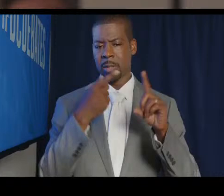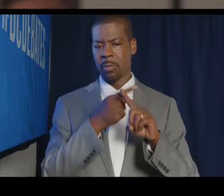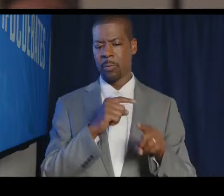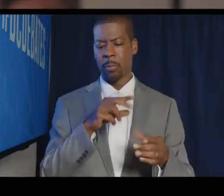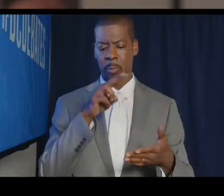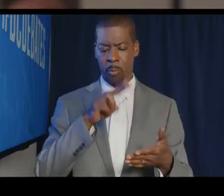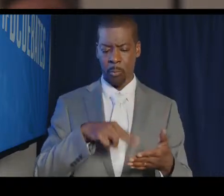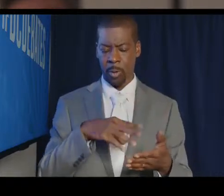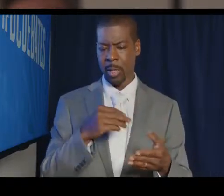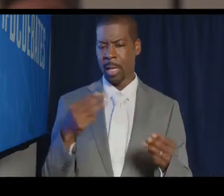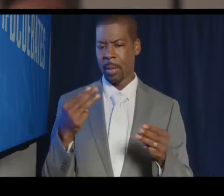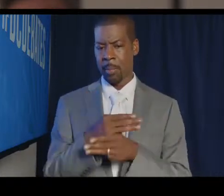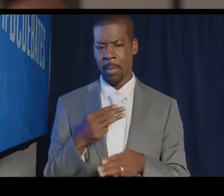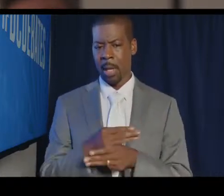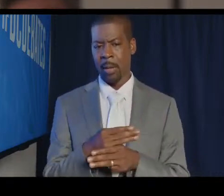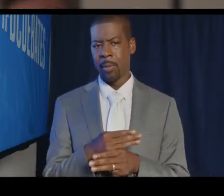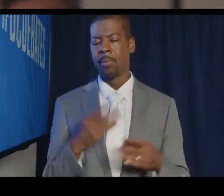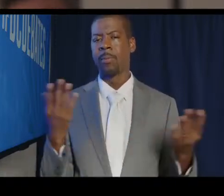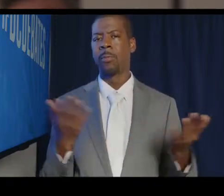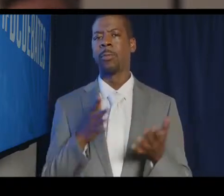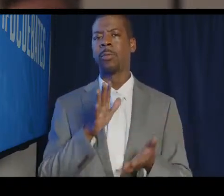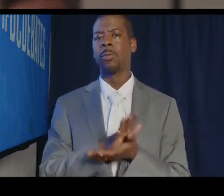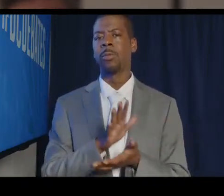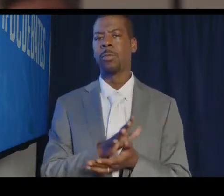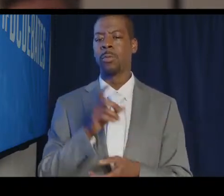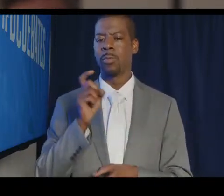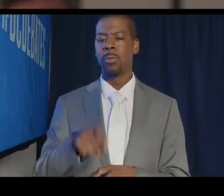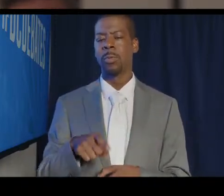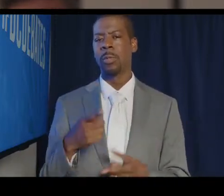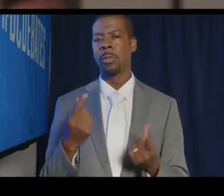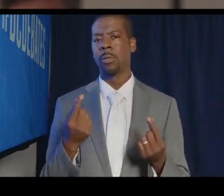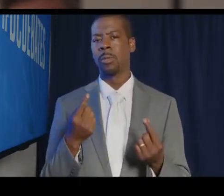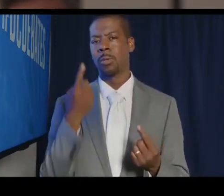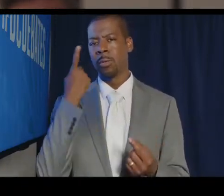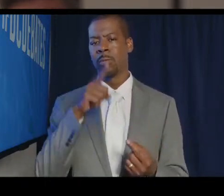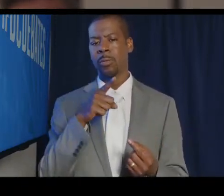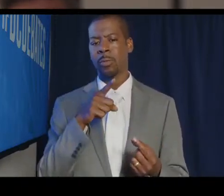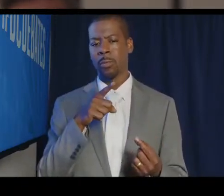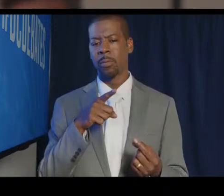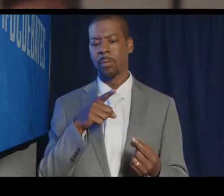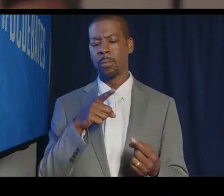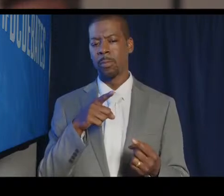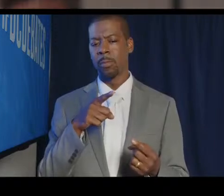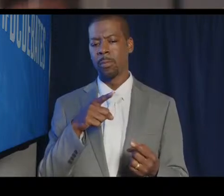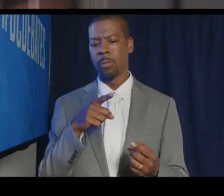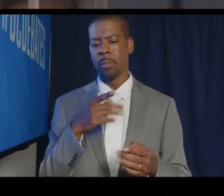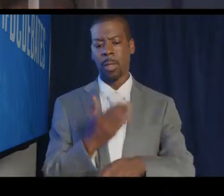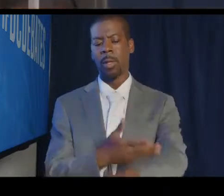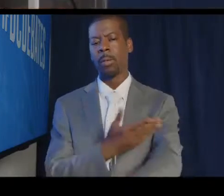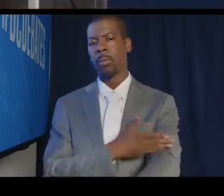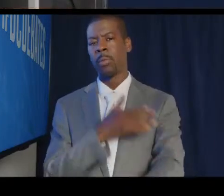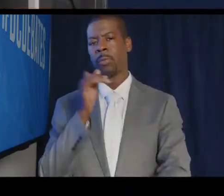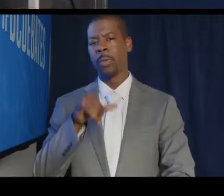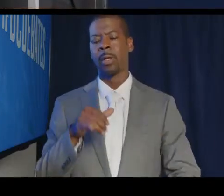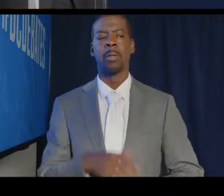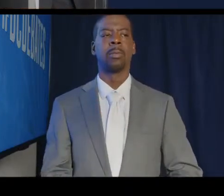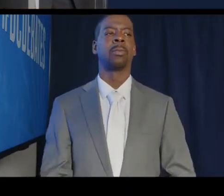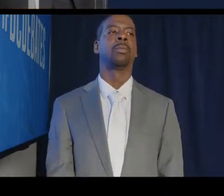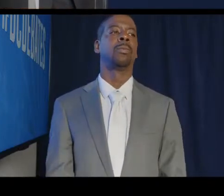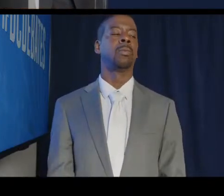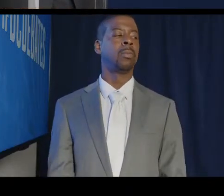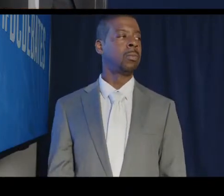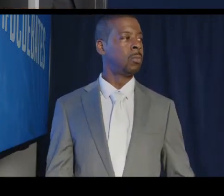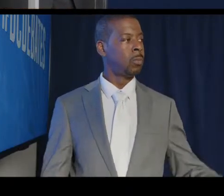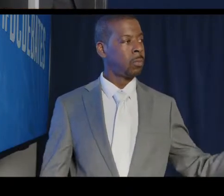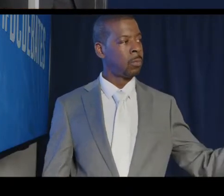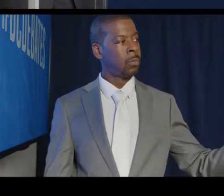ago. What do schools need to do to move this needle further, and how will you ensure that happens? Start with you, Councilmember Henderson. Thanks